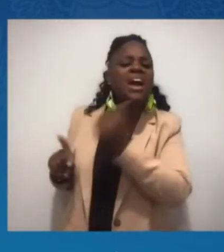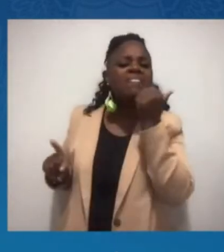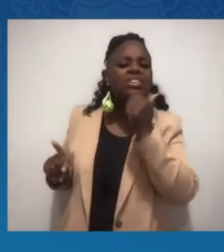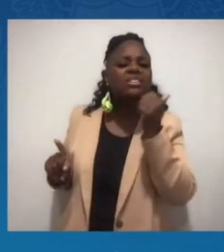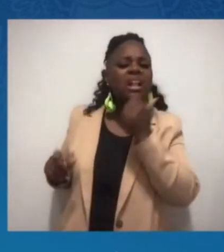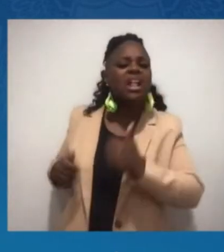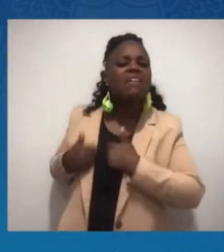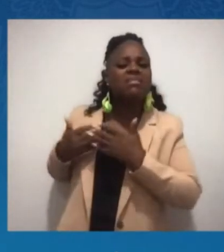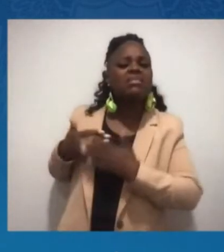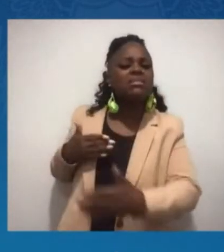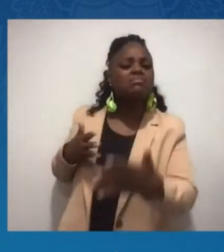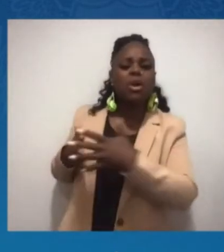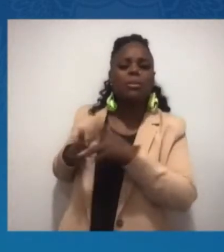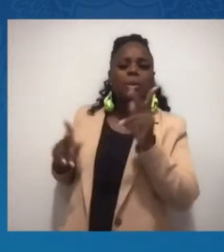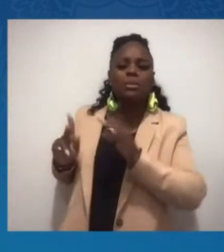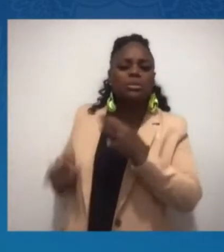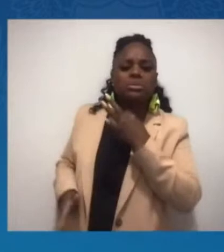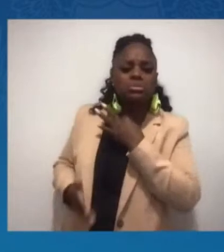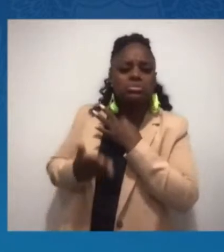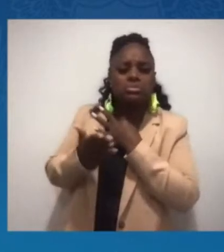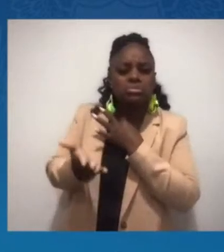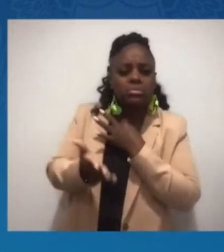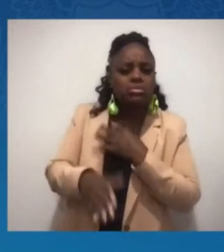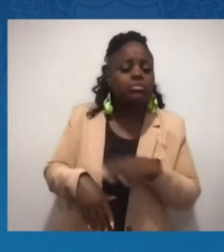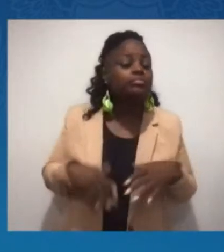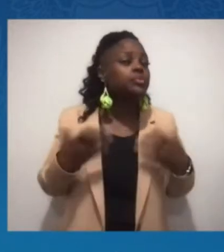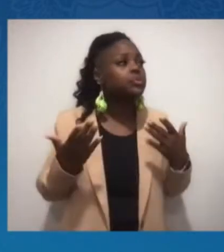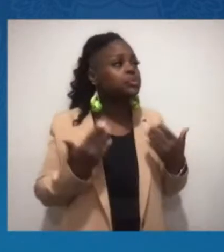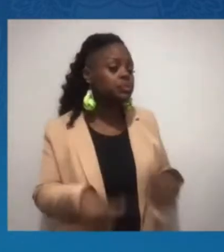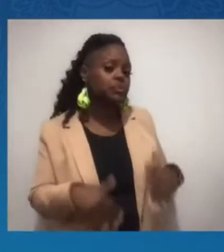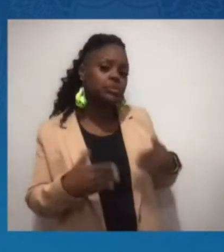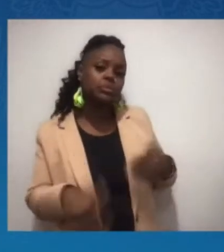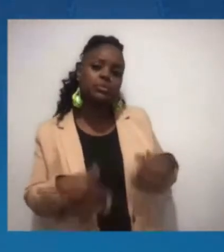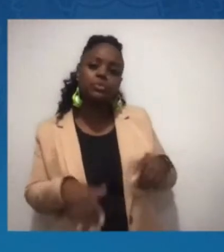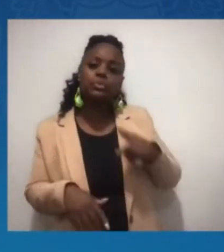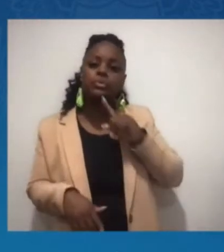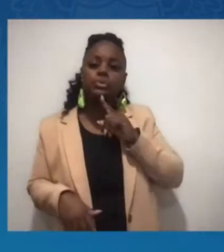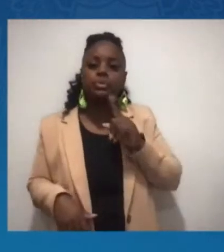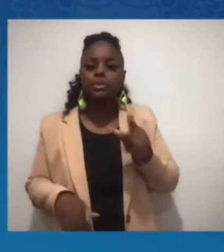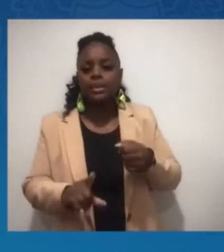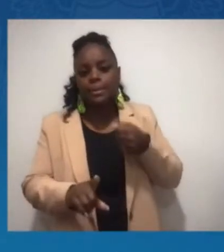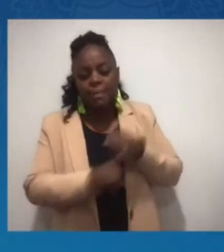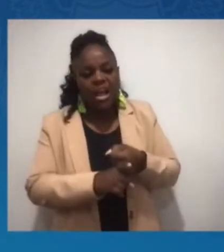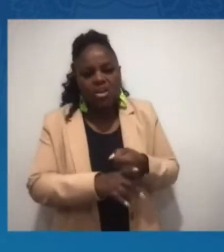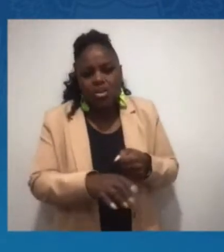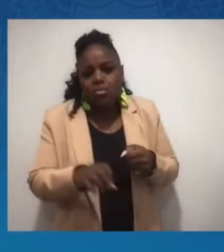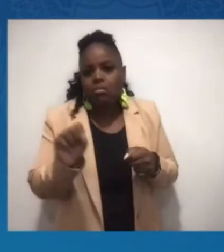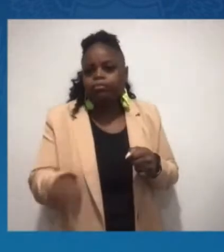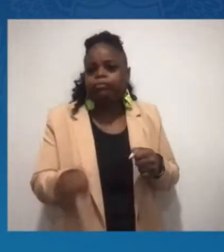you at NARAL have been doing. Listen, on this issue, I say, let's take the flag back.